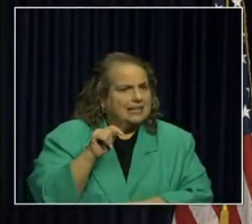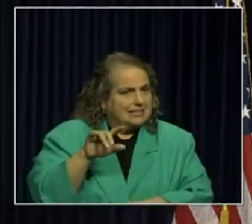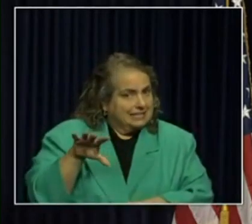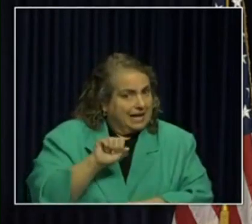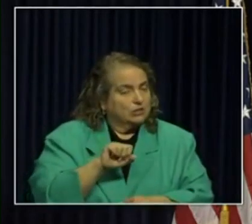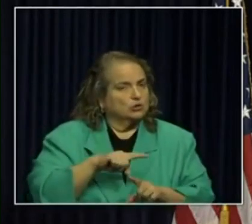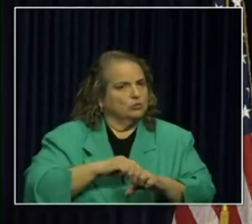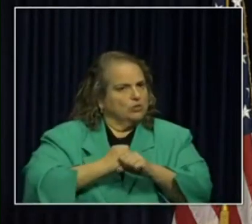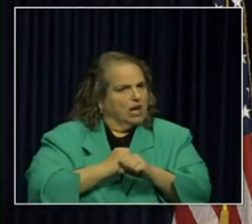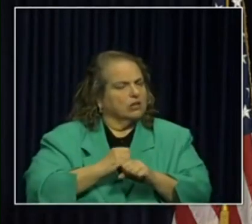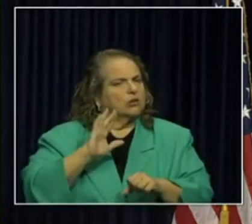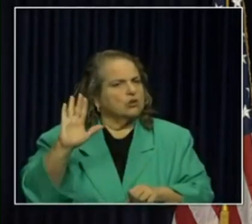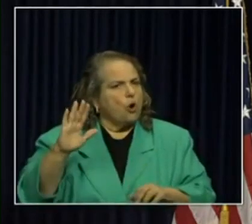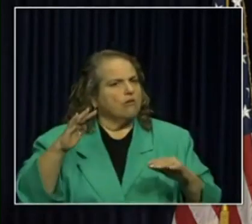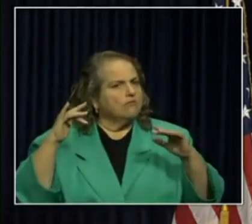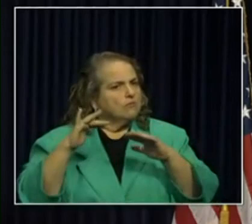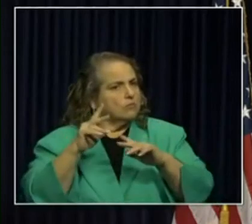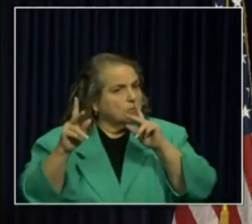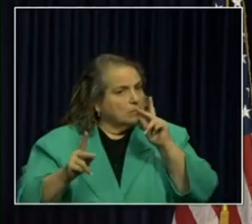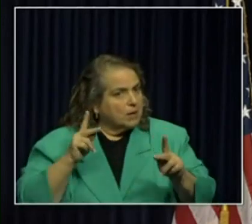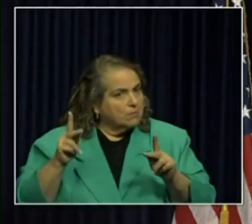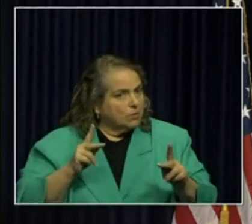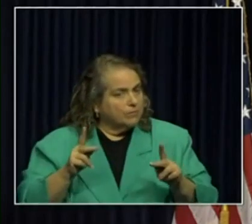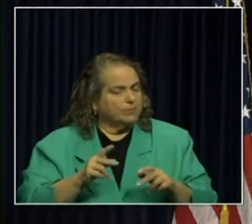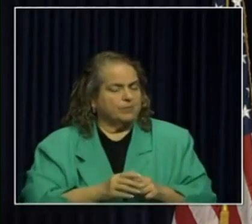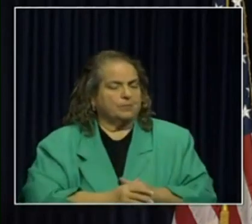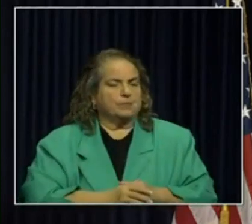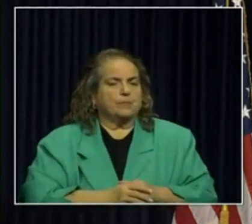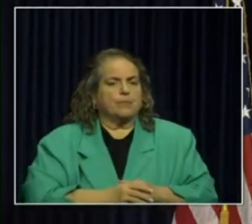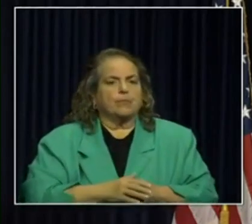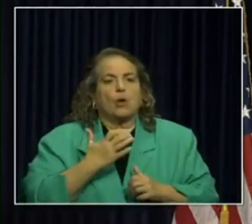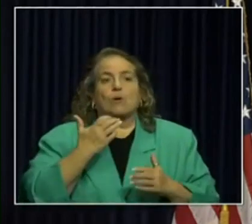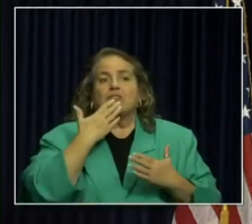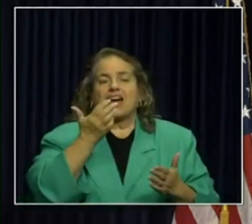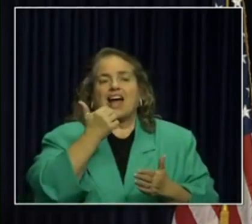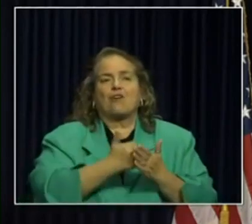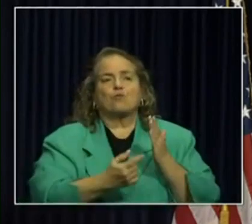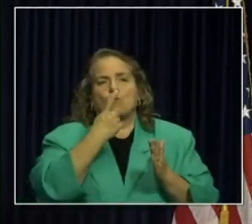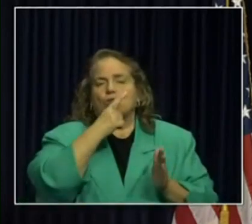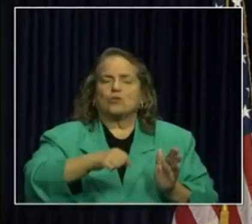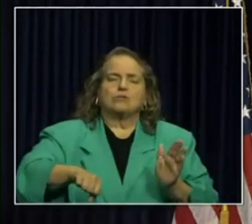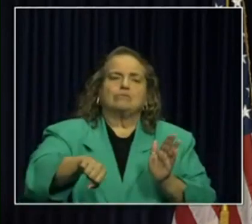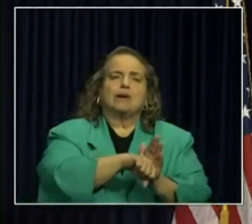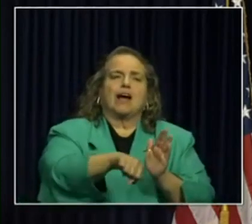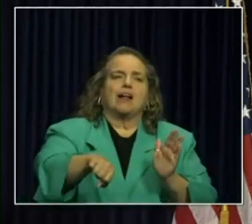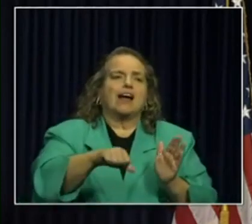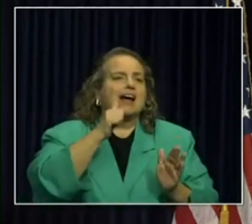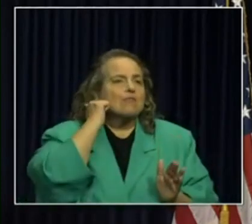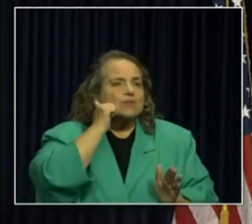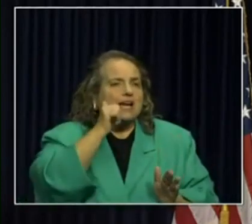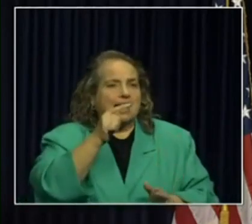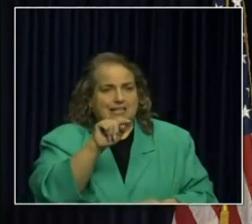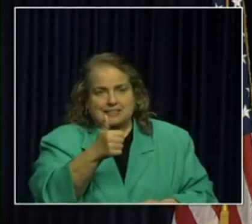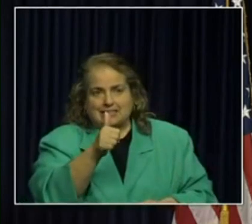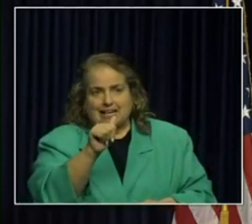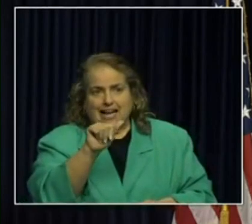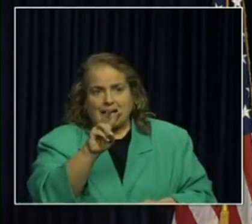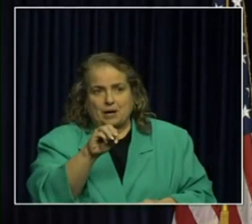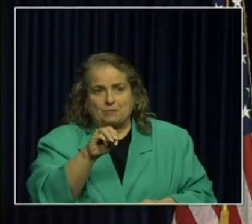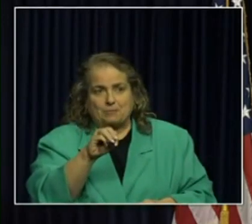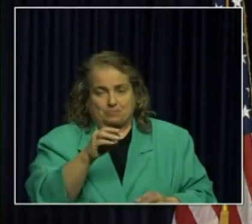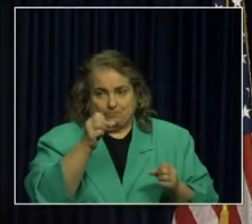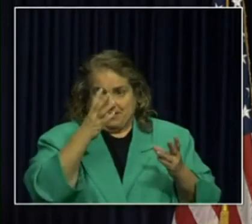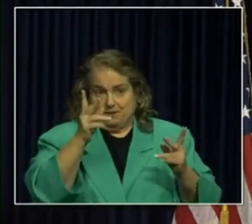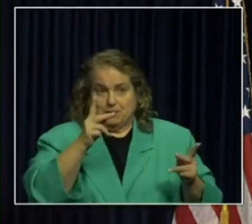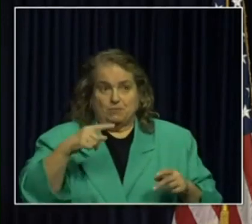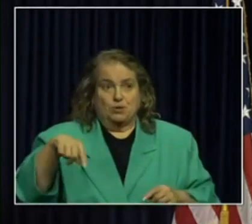their flocks and their congregations. I want to thank everybody who's ringing their bells every day at 10 a.m. And we got a lot of people